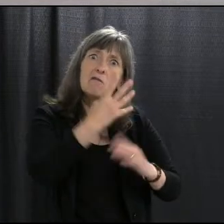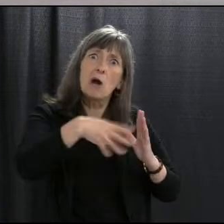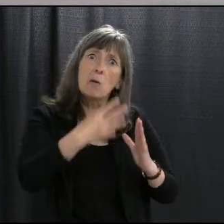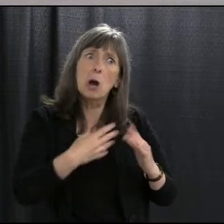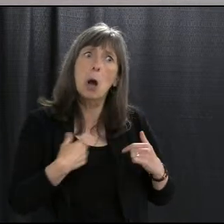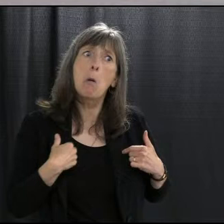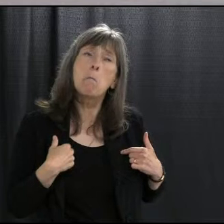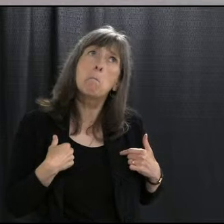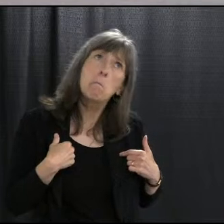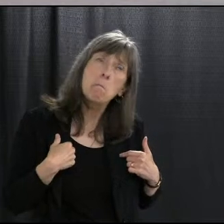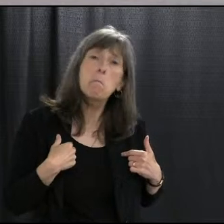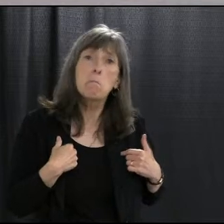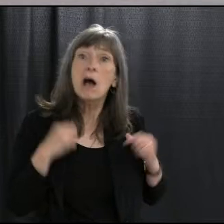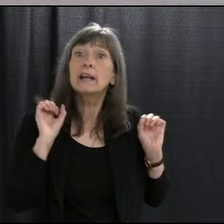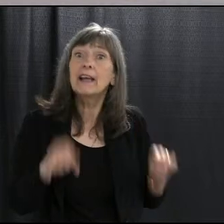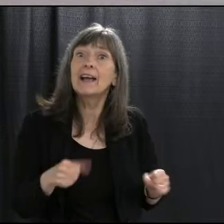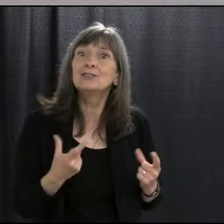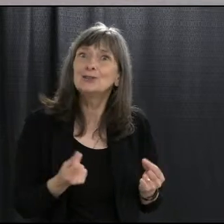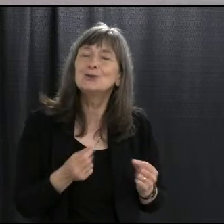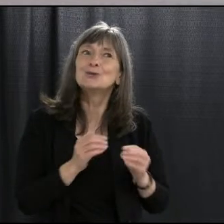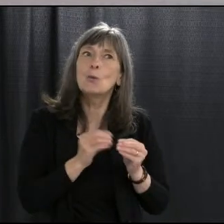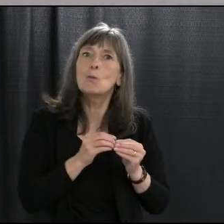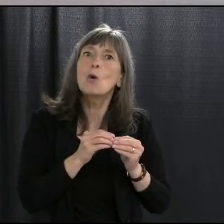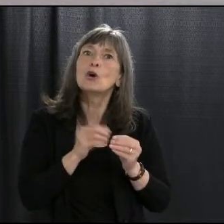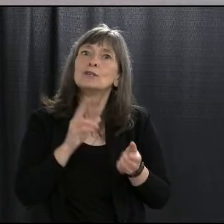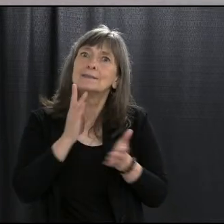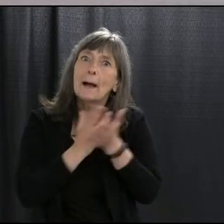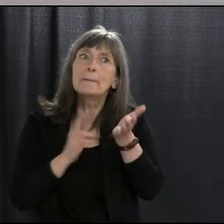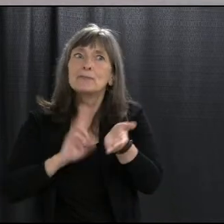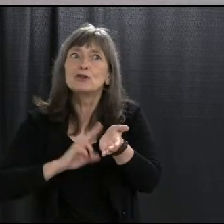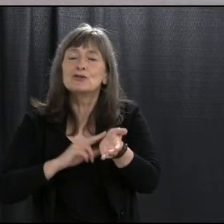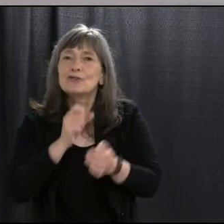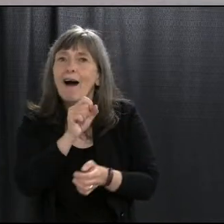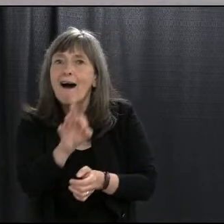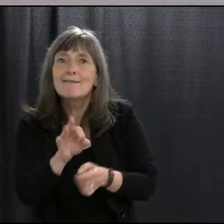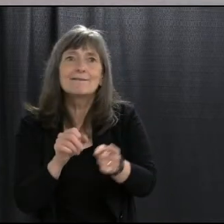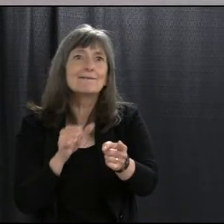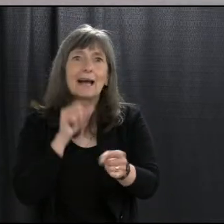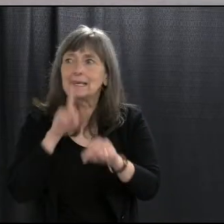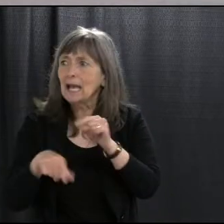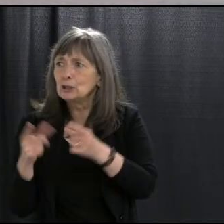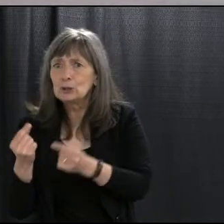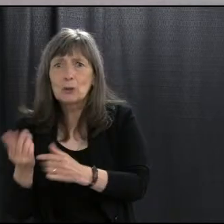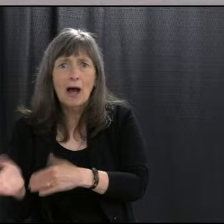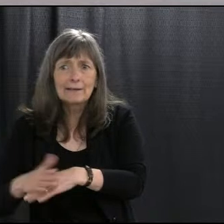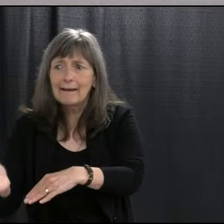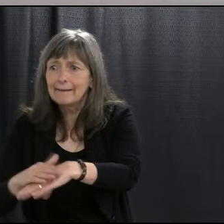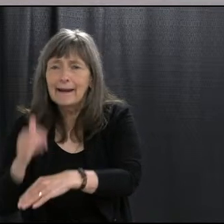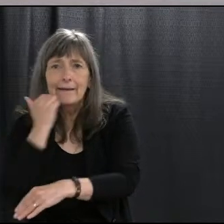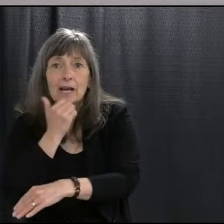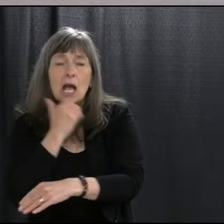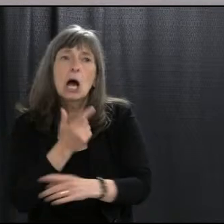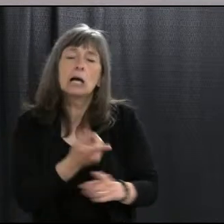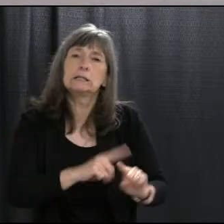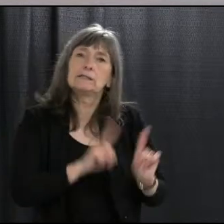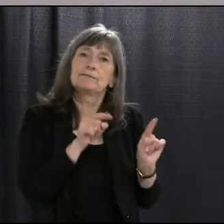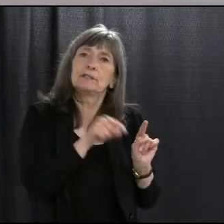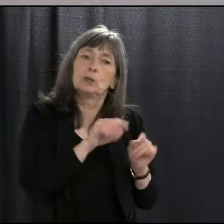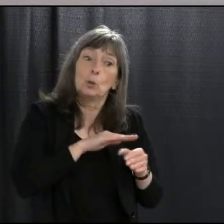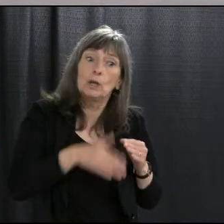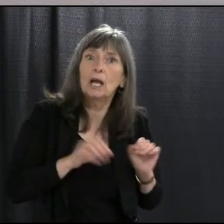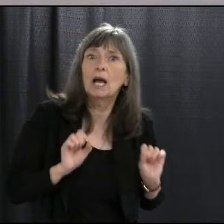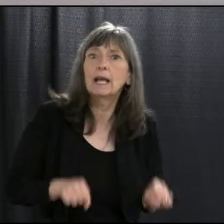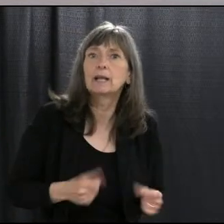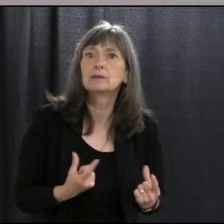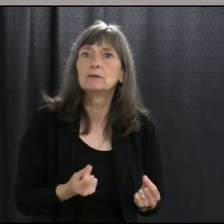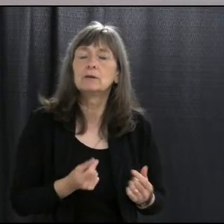I think, again, it's about variety. It's about being able to get into a new environment, something that is,